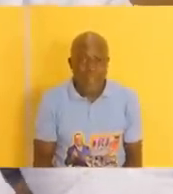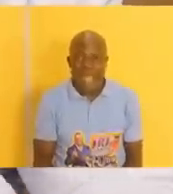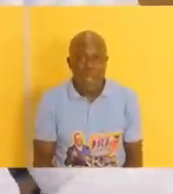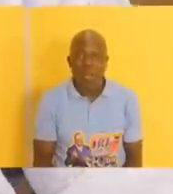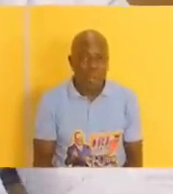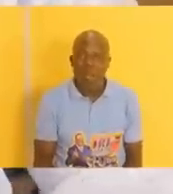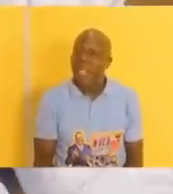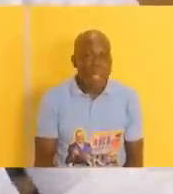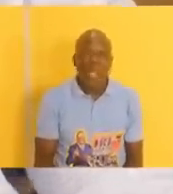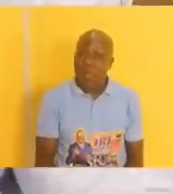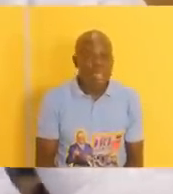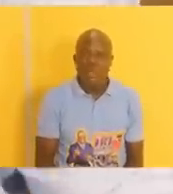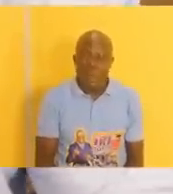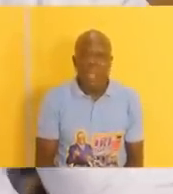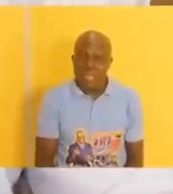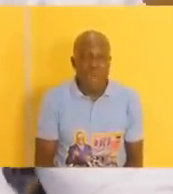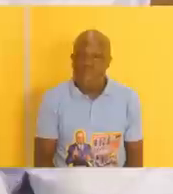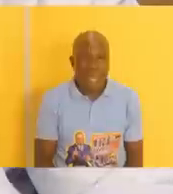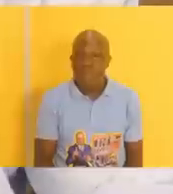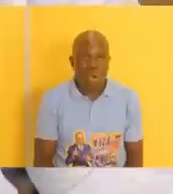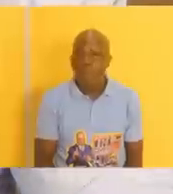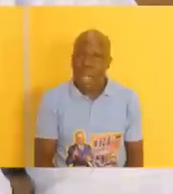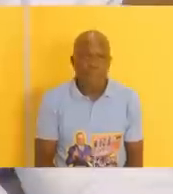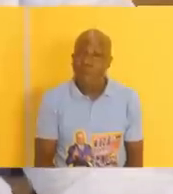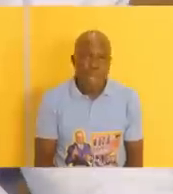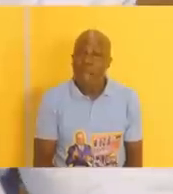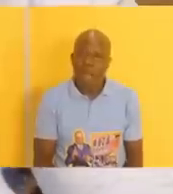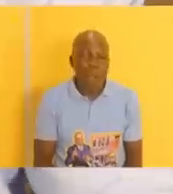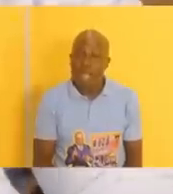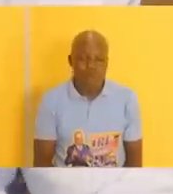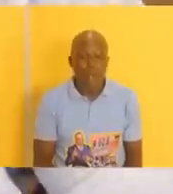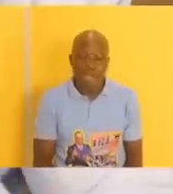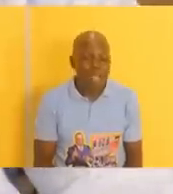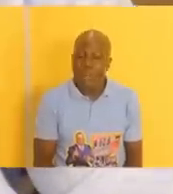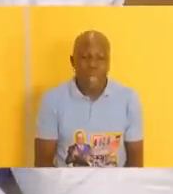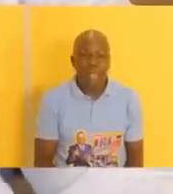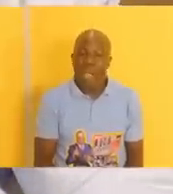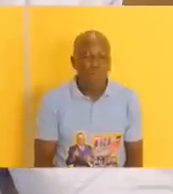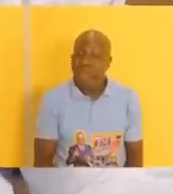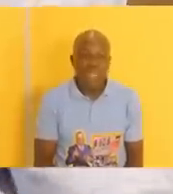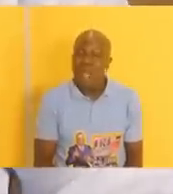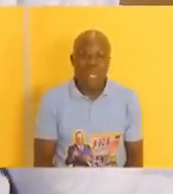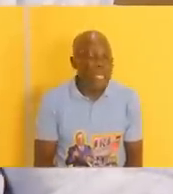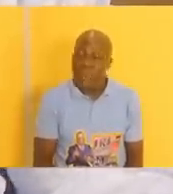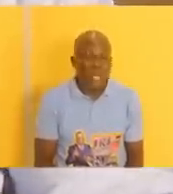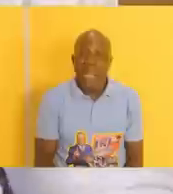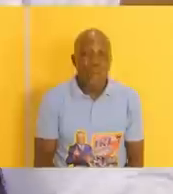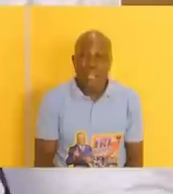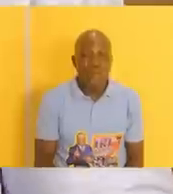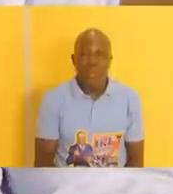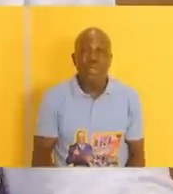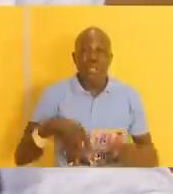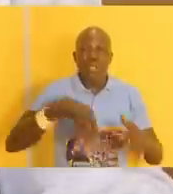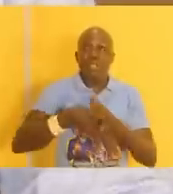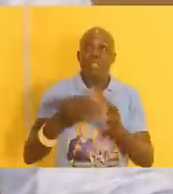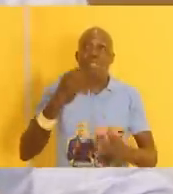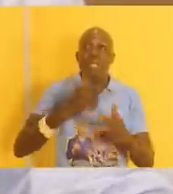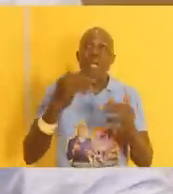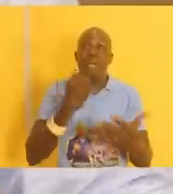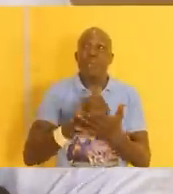shi e le ko ta na ko te le ko ta na ko mo e ta ro ba sala ya